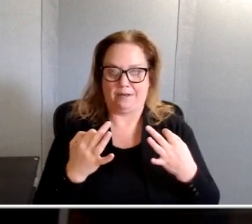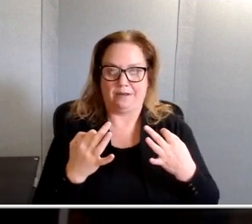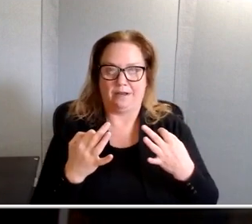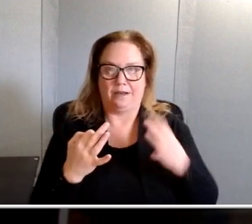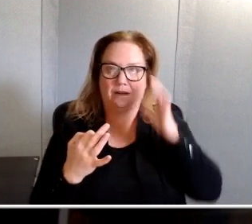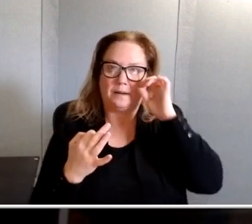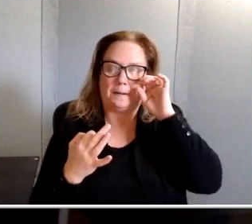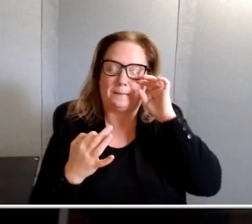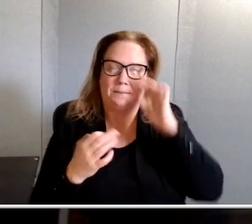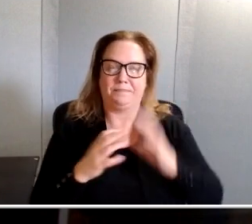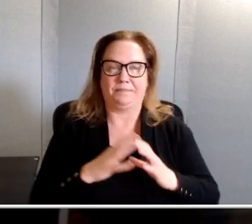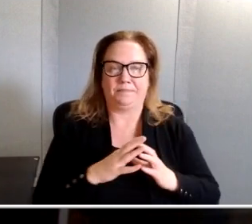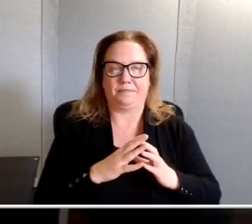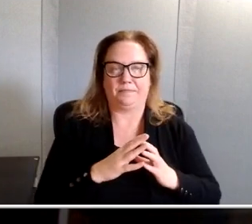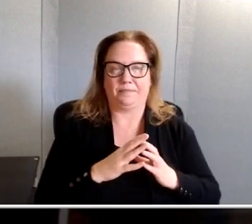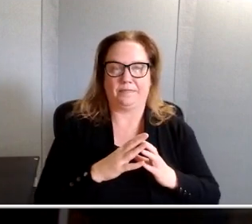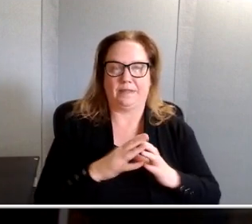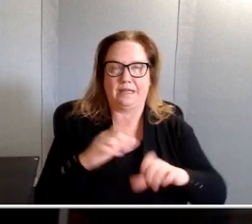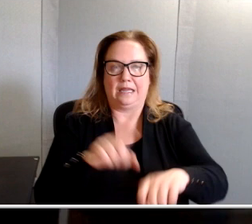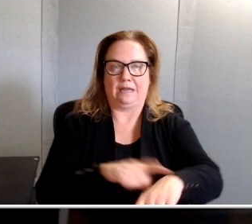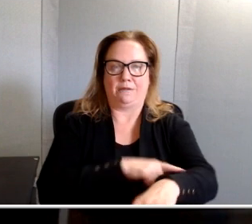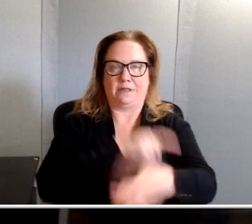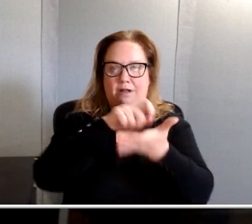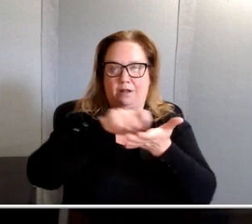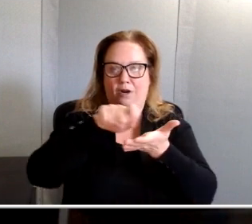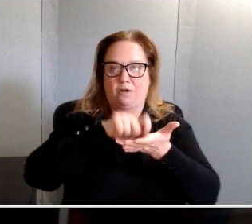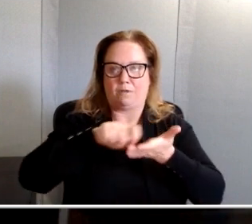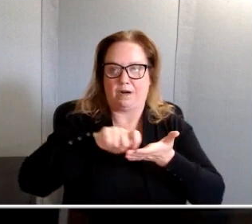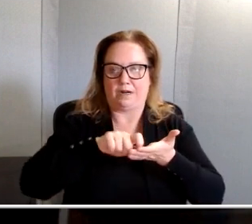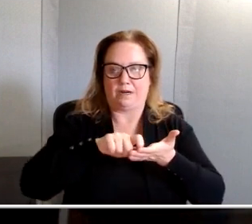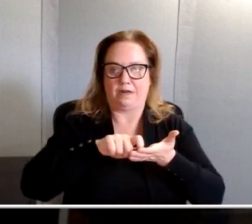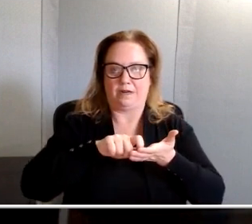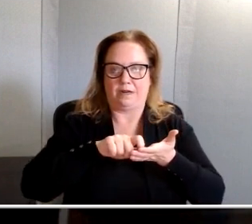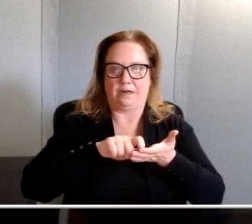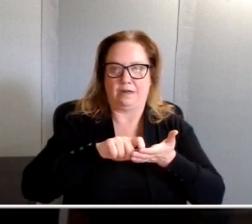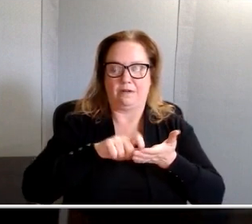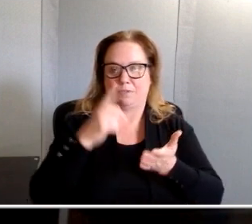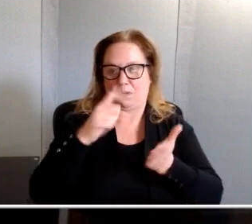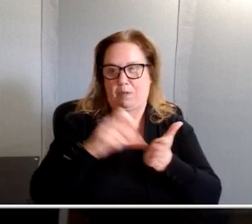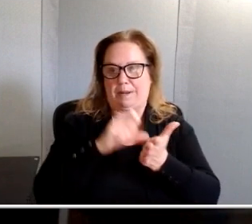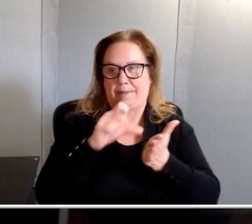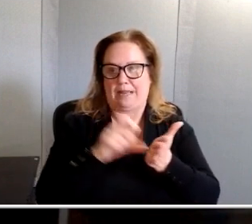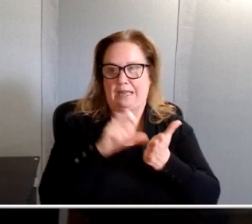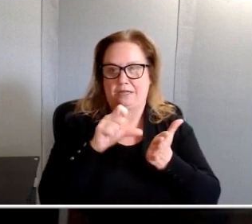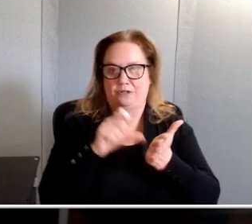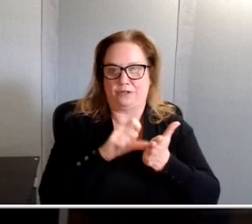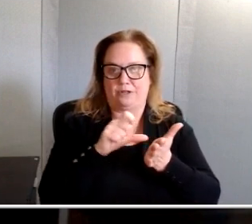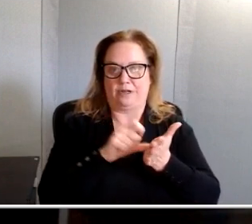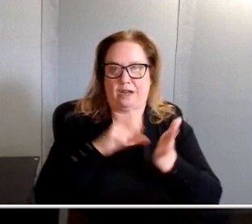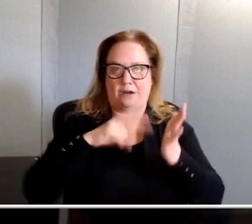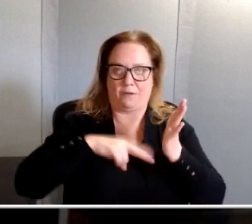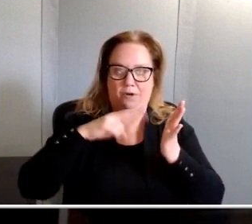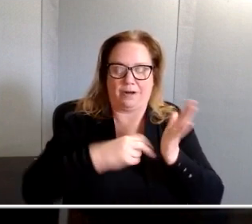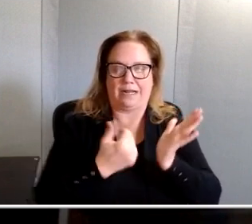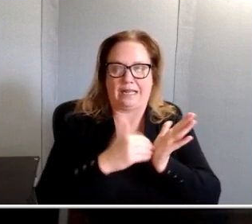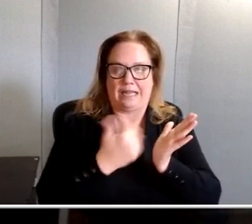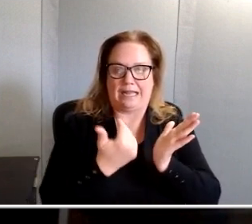a long write. It was only about a page, but I rewrote it